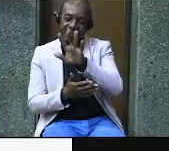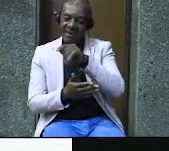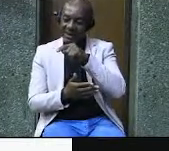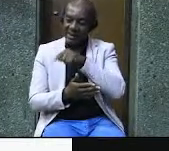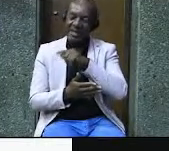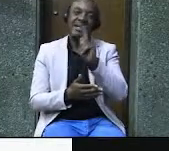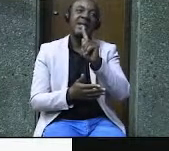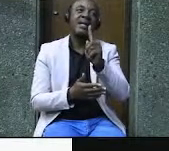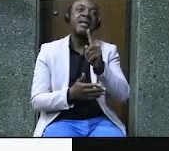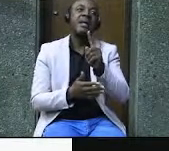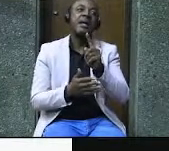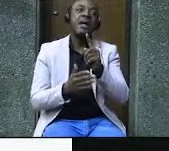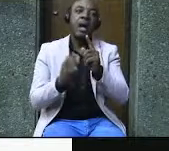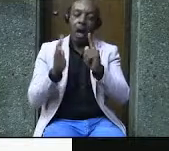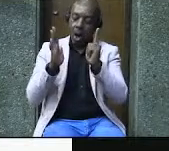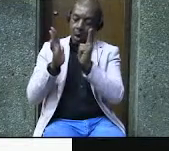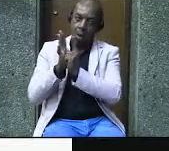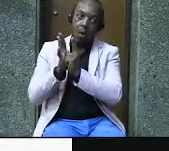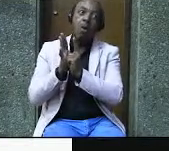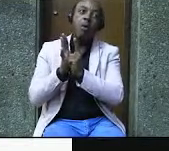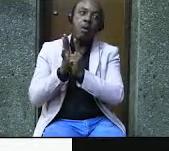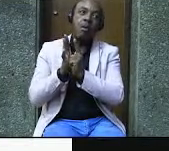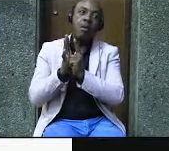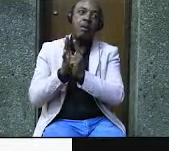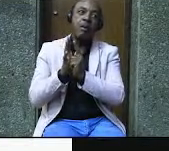It's the current law of expropriation.